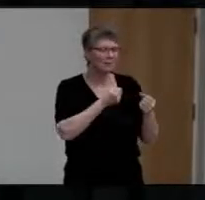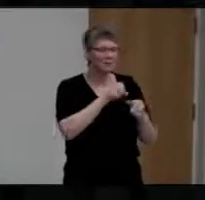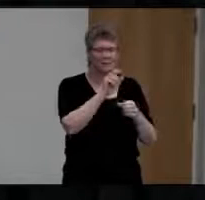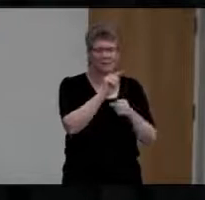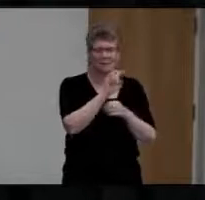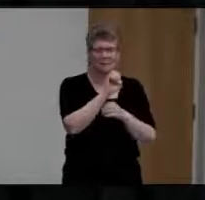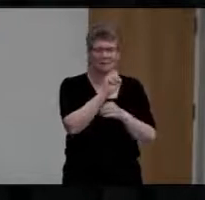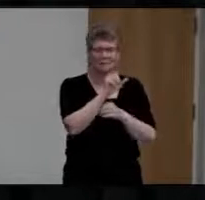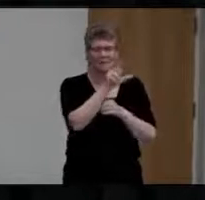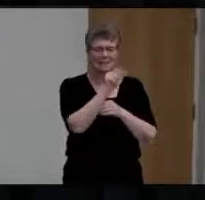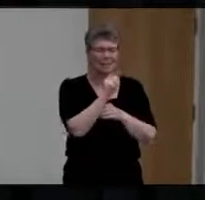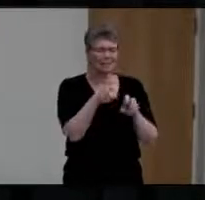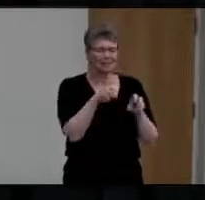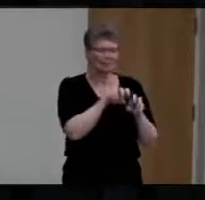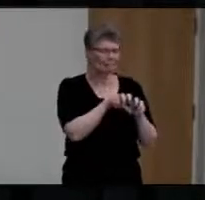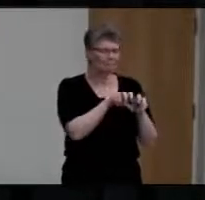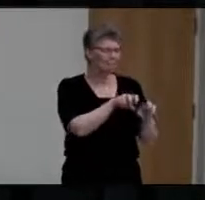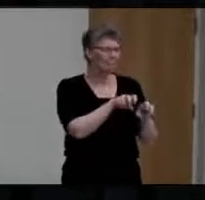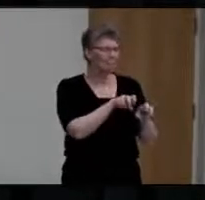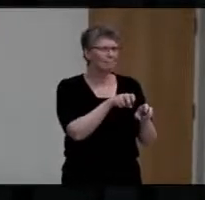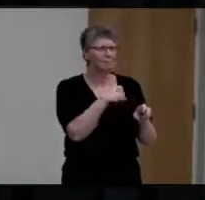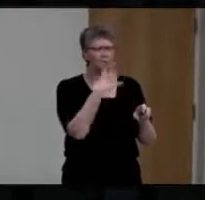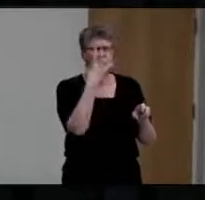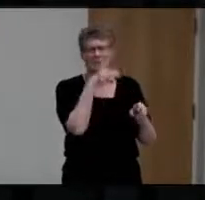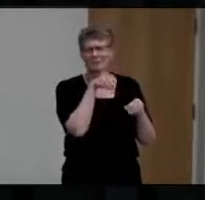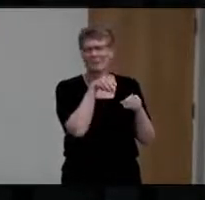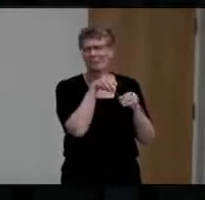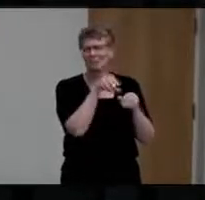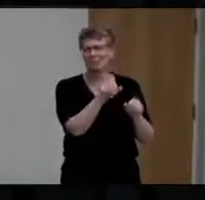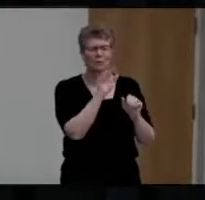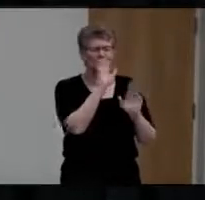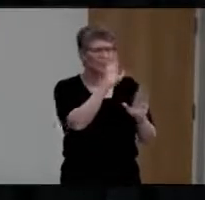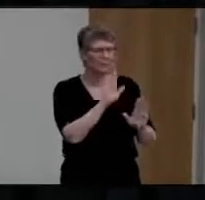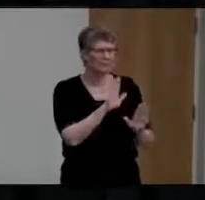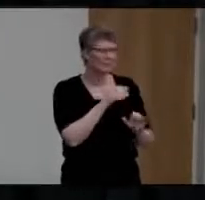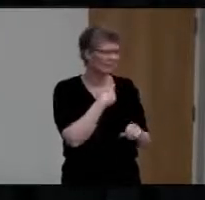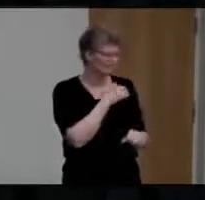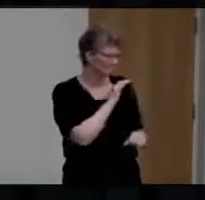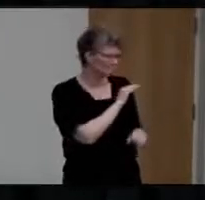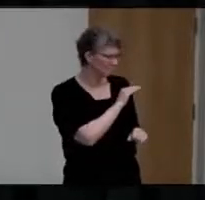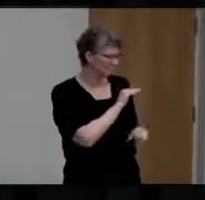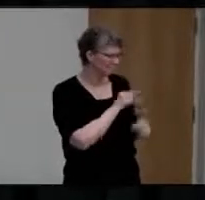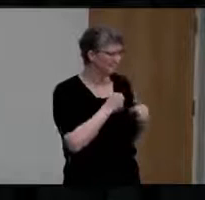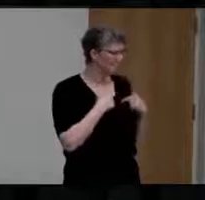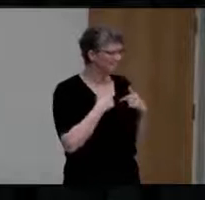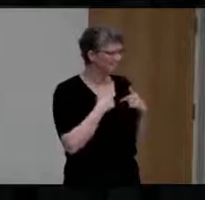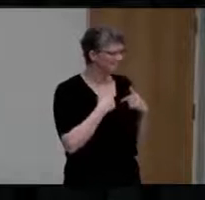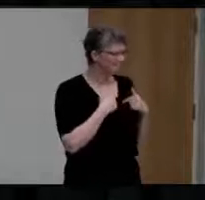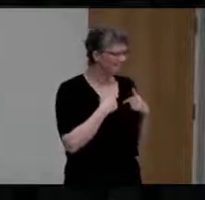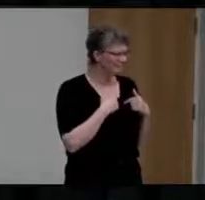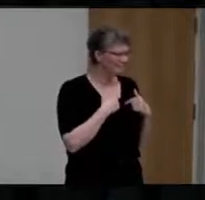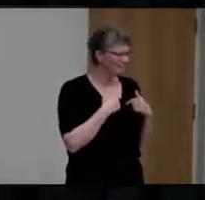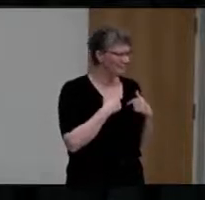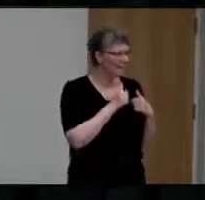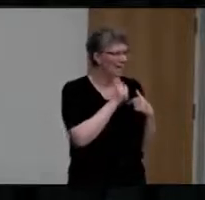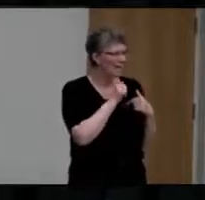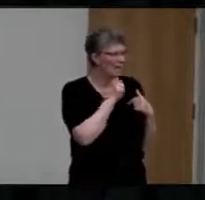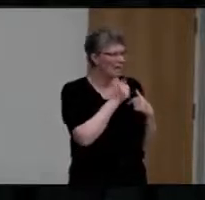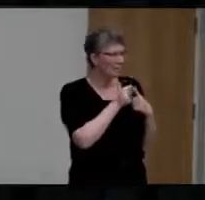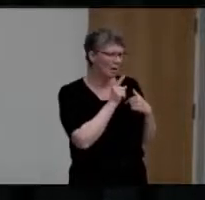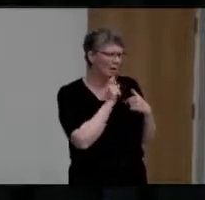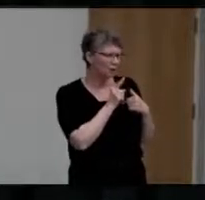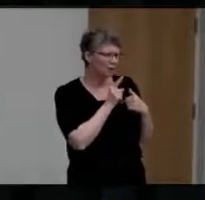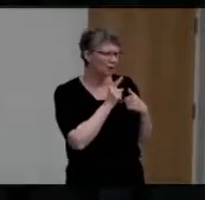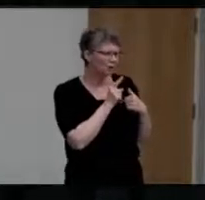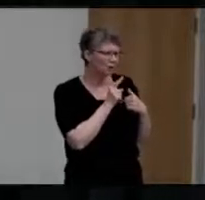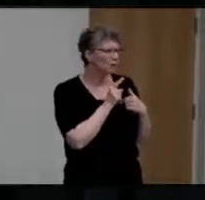I just marvel at it, and it's wonderful. And I said to him, I just don't know about that sort of next level. And we even see